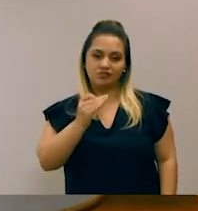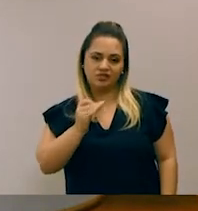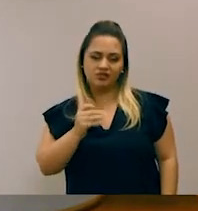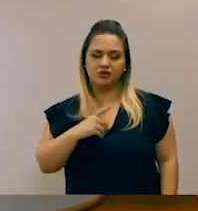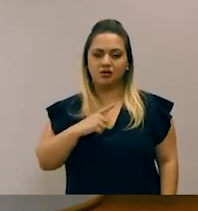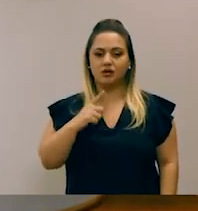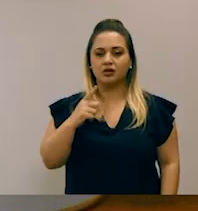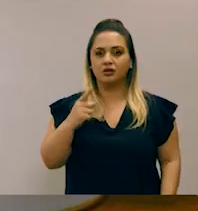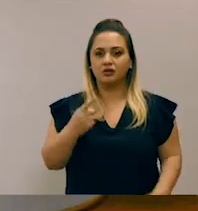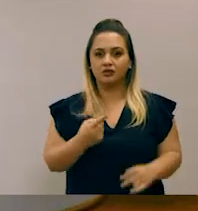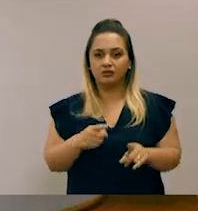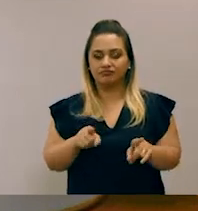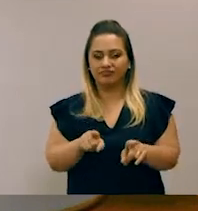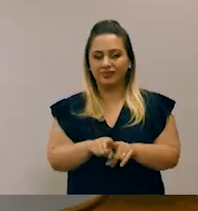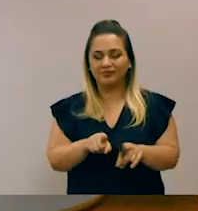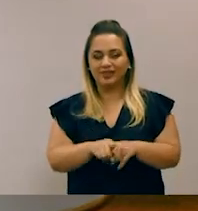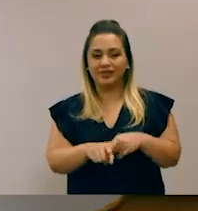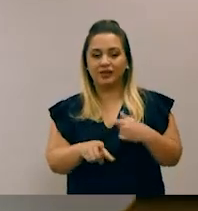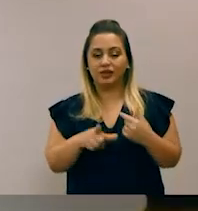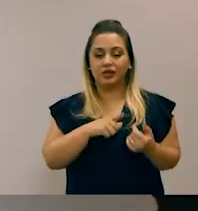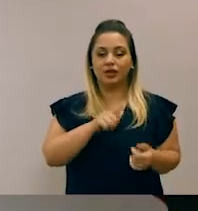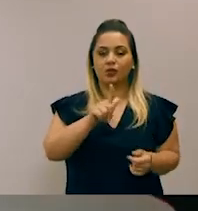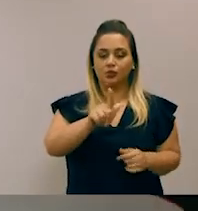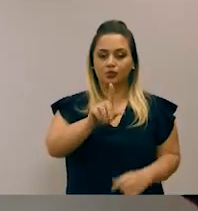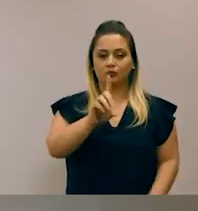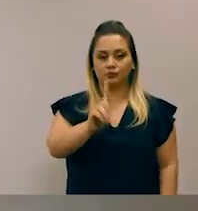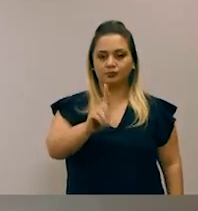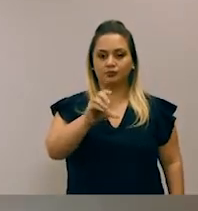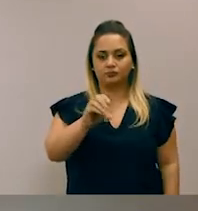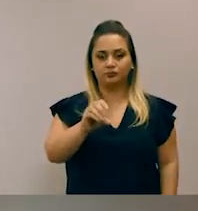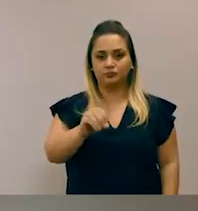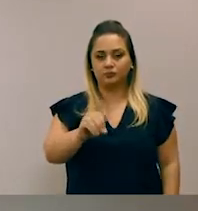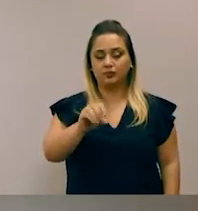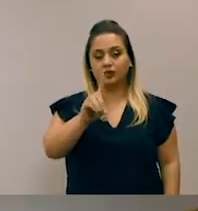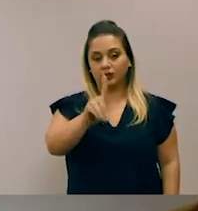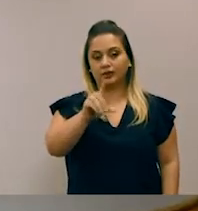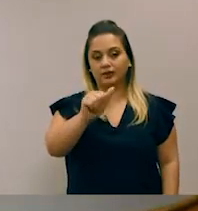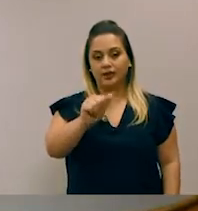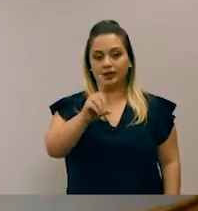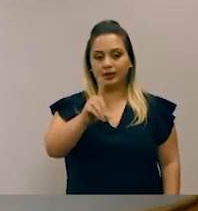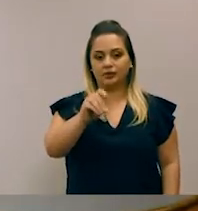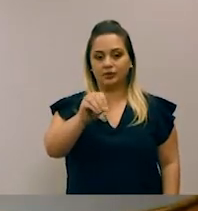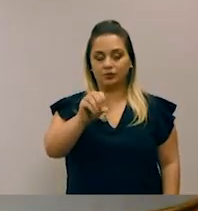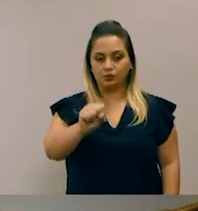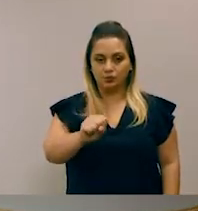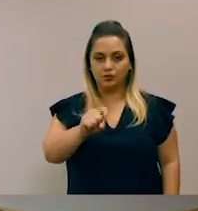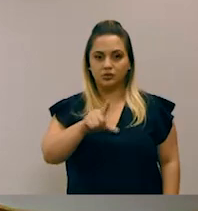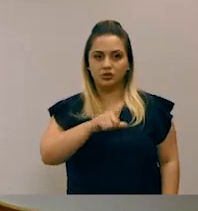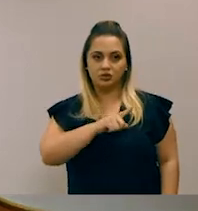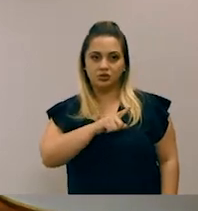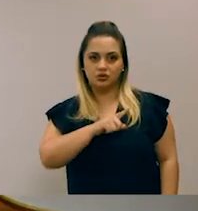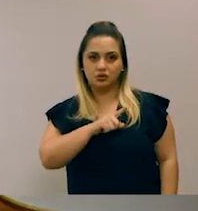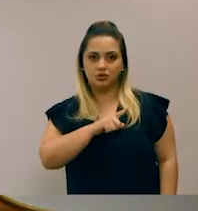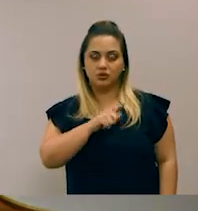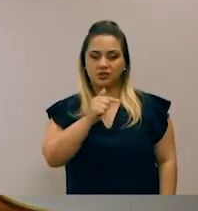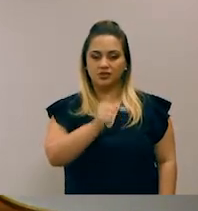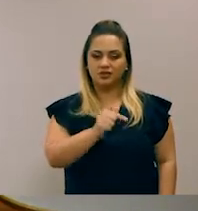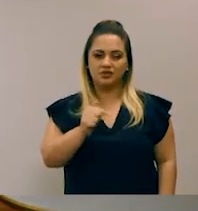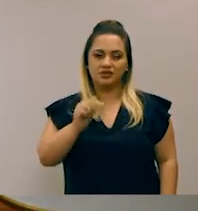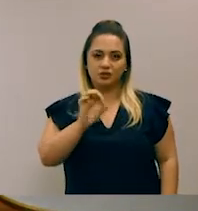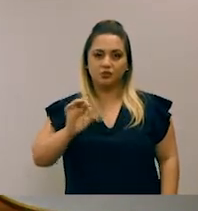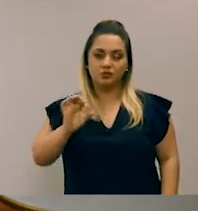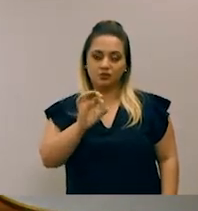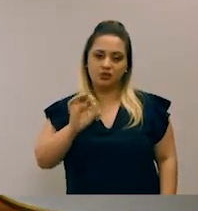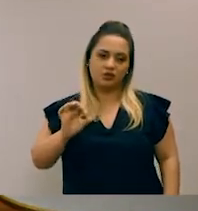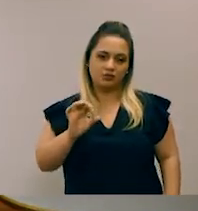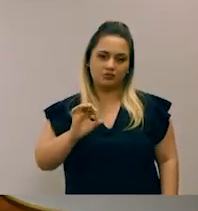77%, considering the data tests, and the separation was not very safe. And the